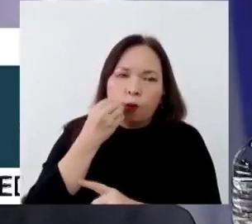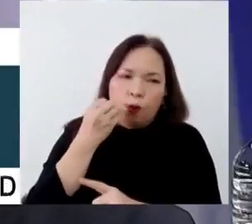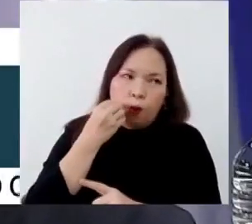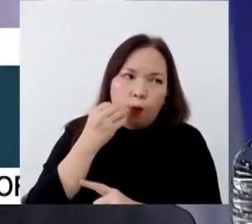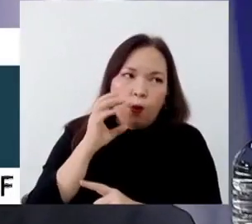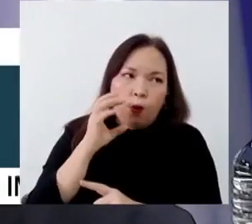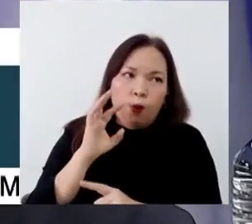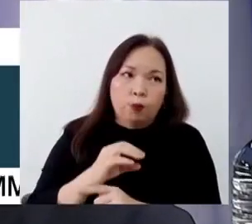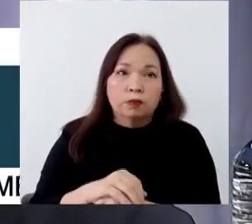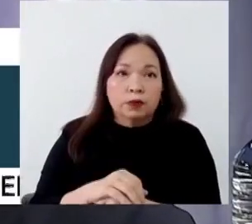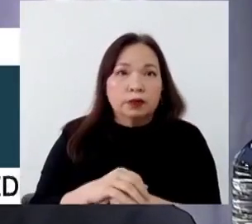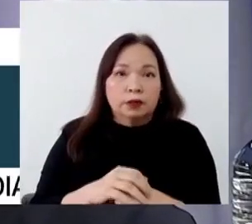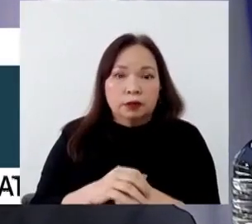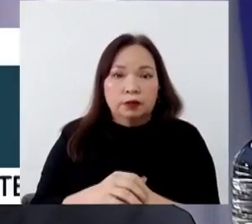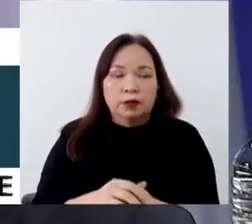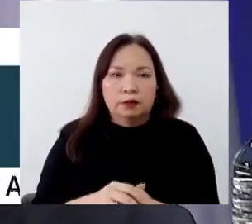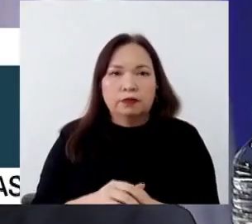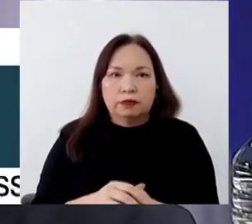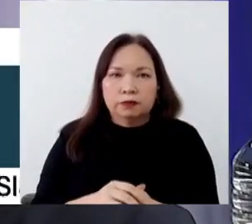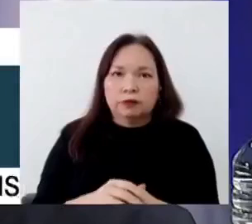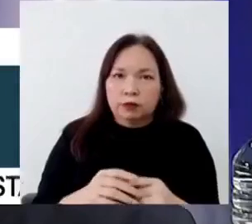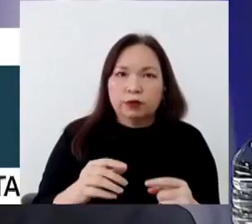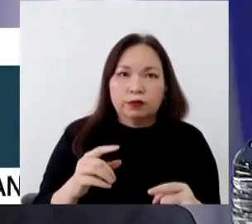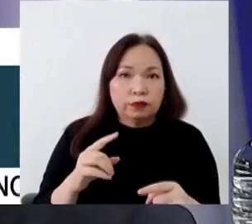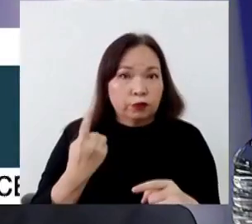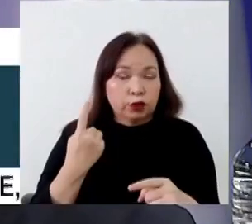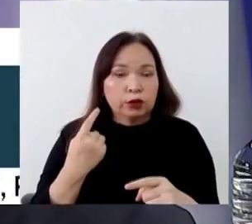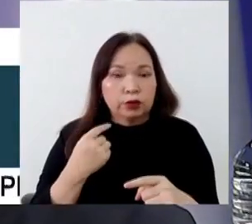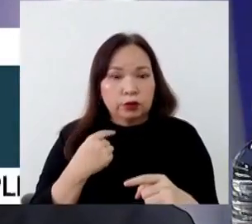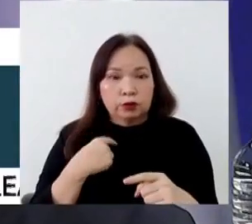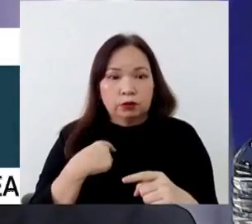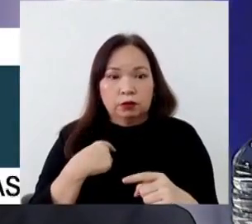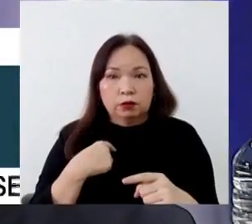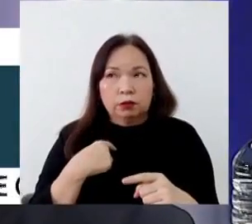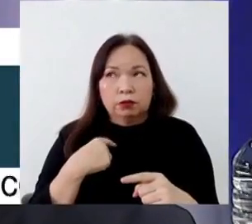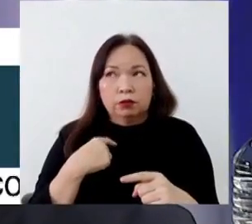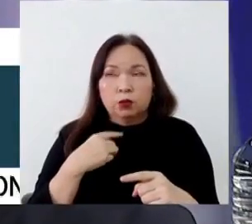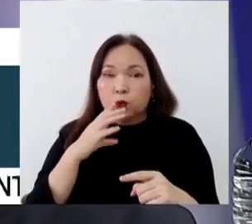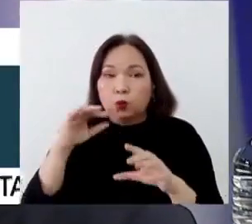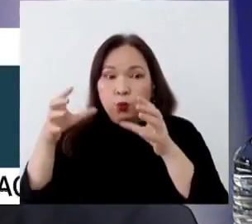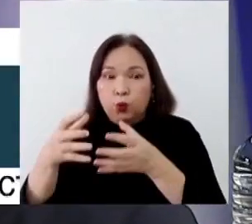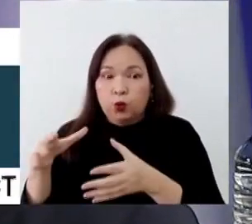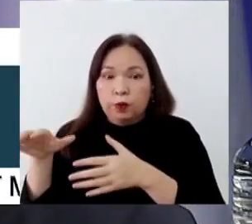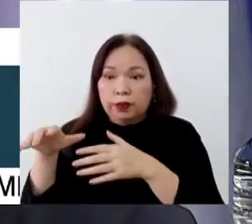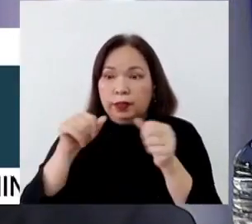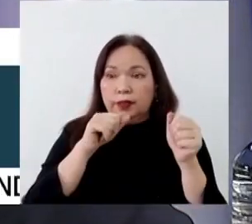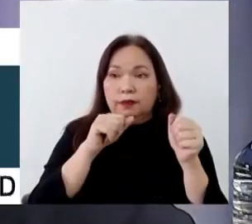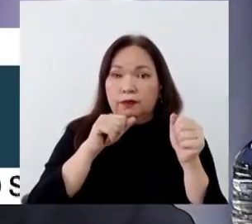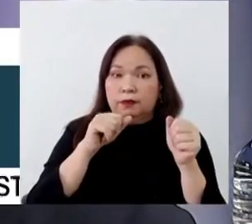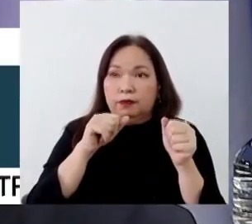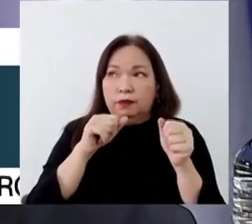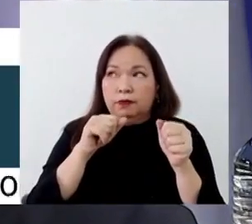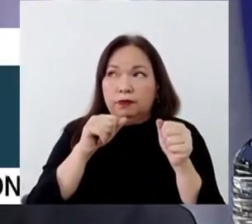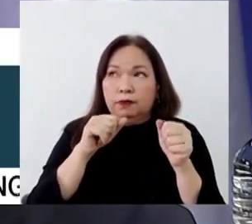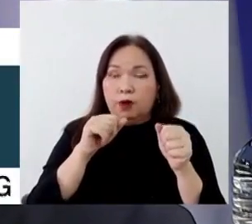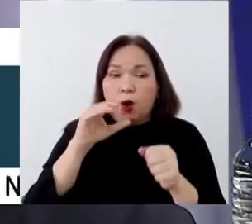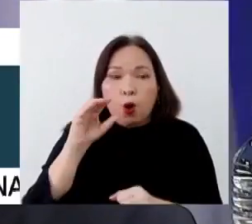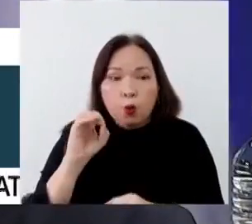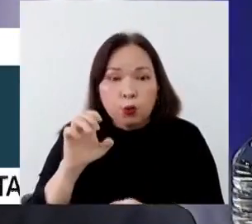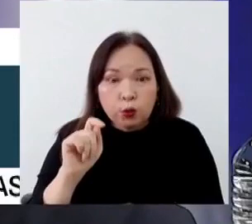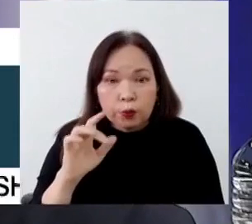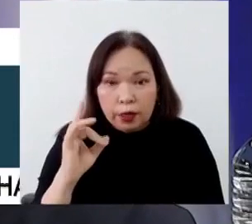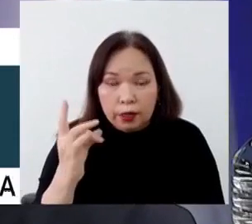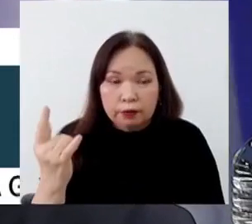first batch at government's expense will be leaving on October 8th. There are 8 of them.